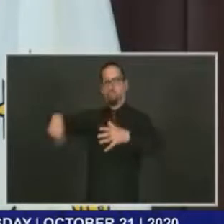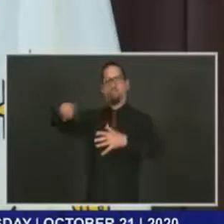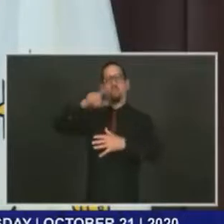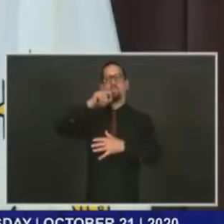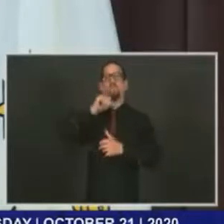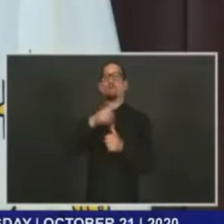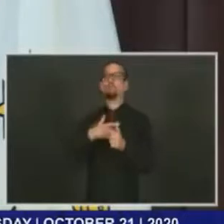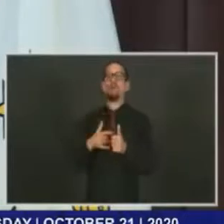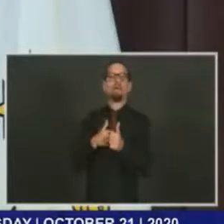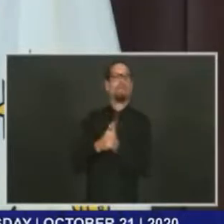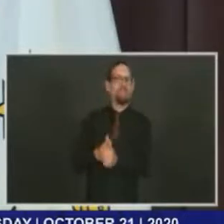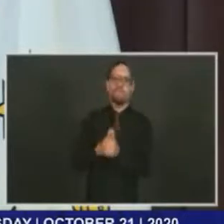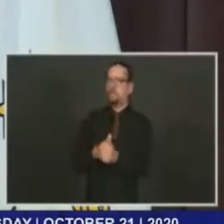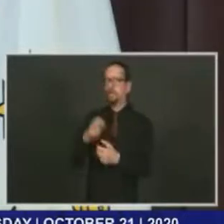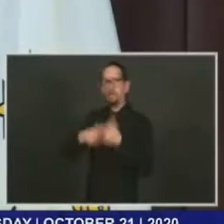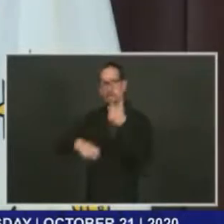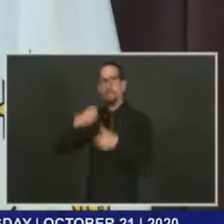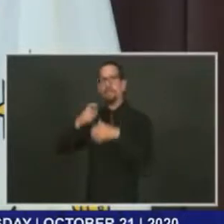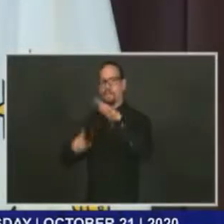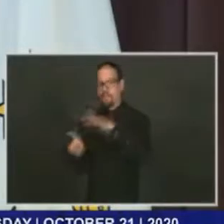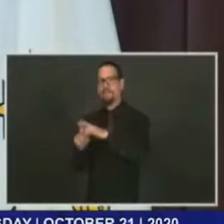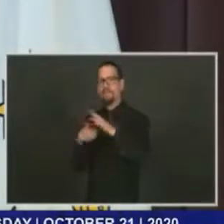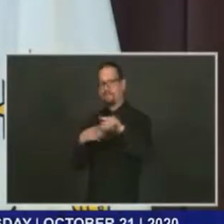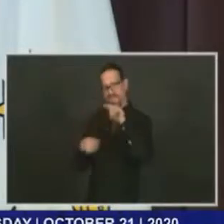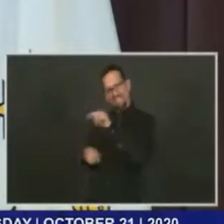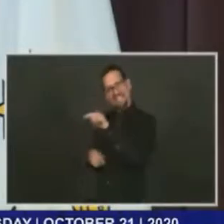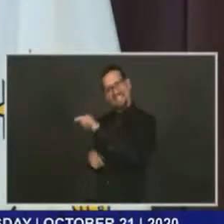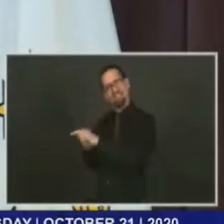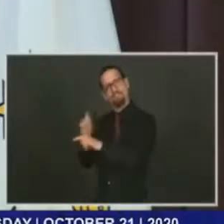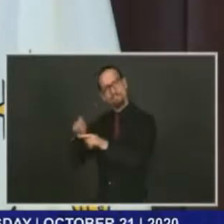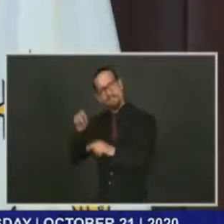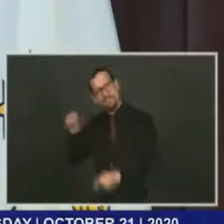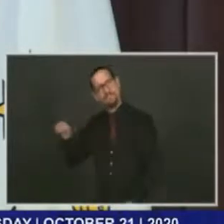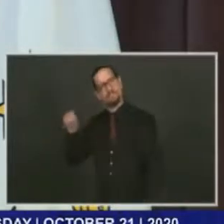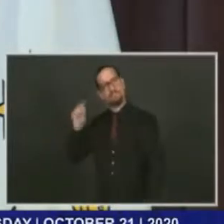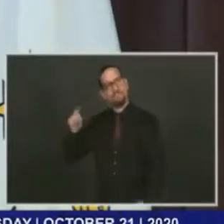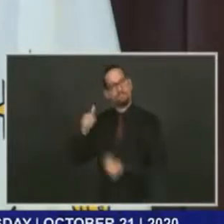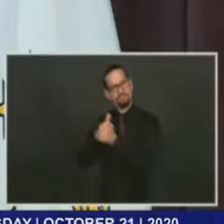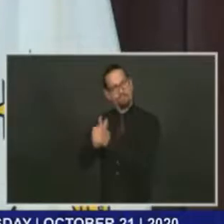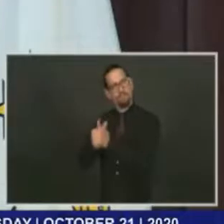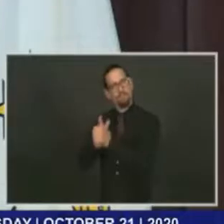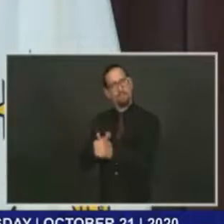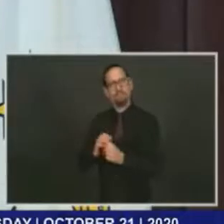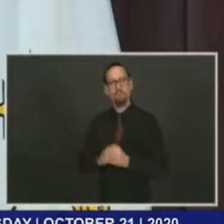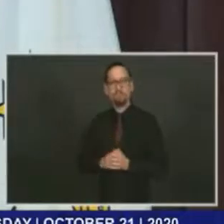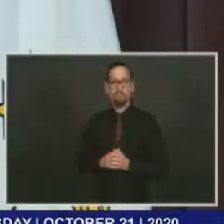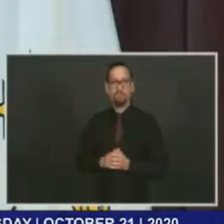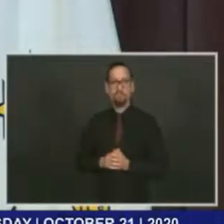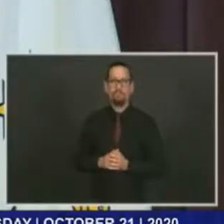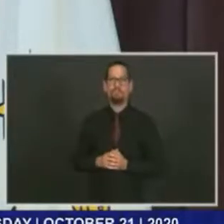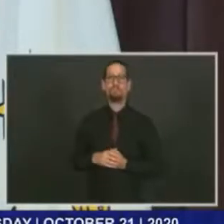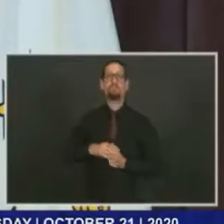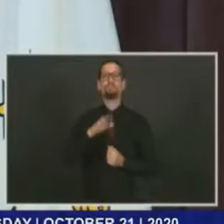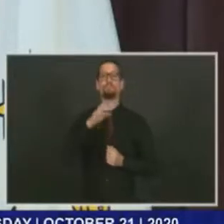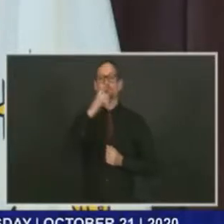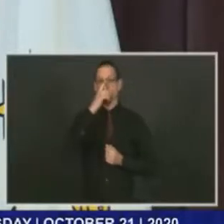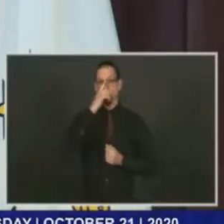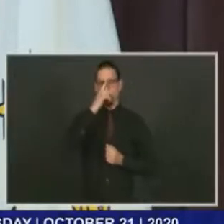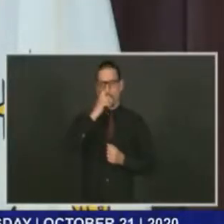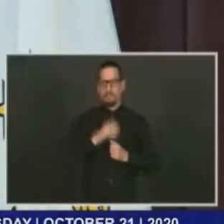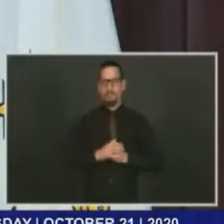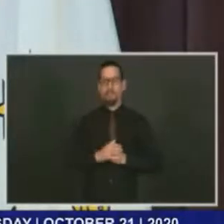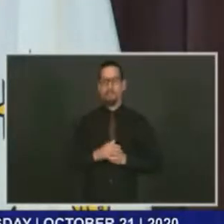occurring. Shifting gears, as I do every week, I want to provide an update on what we are seeing in our case